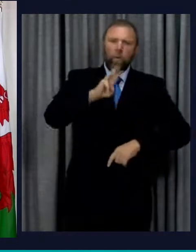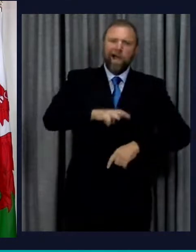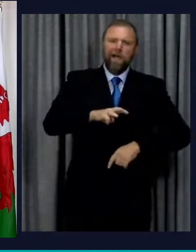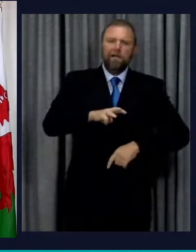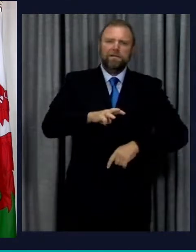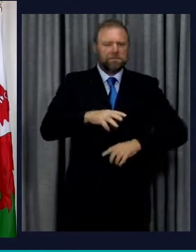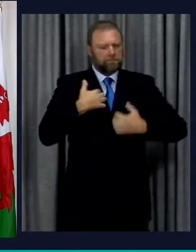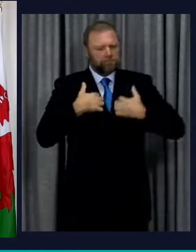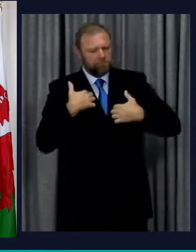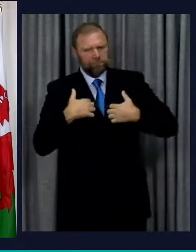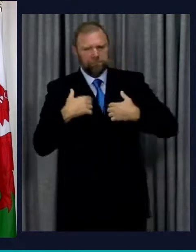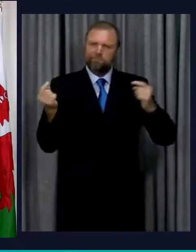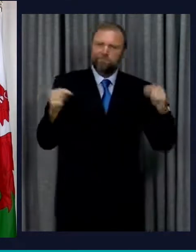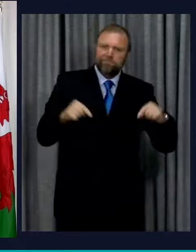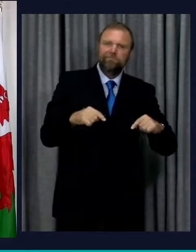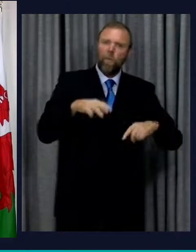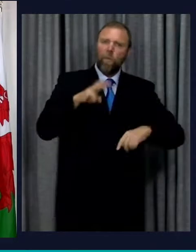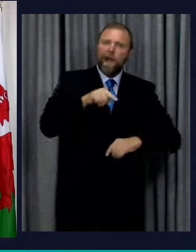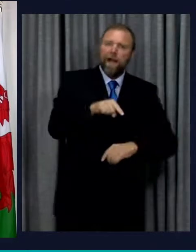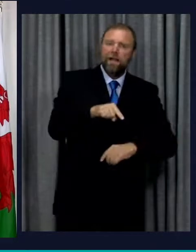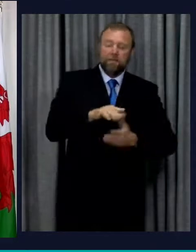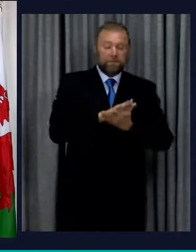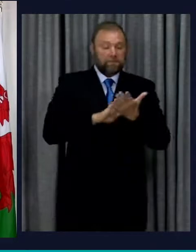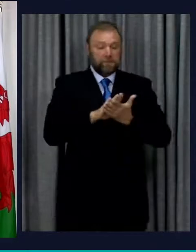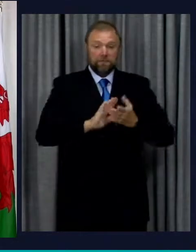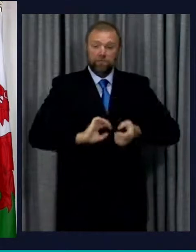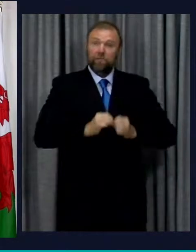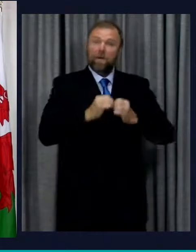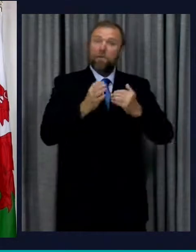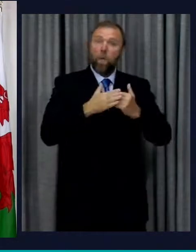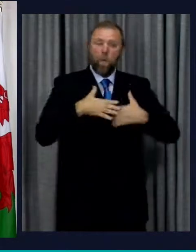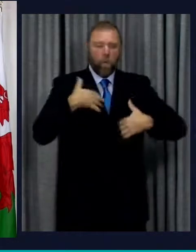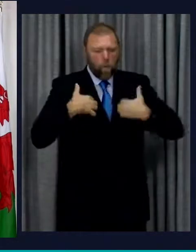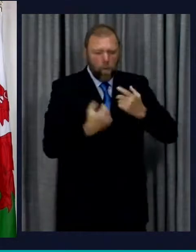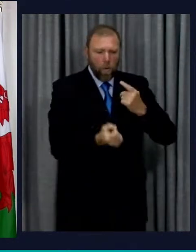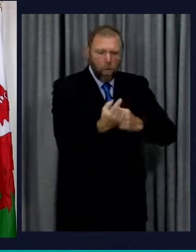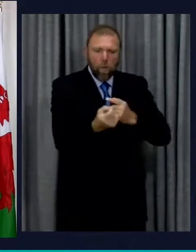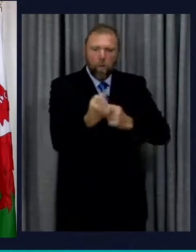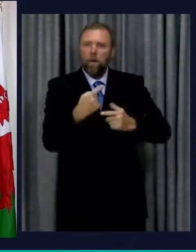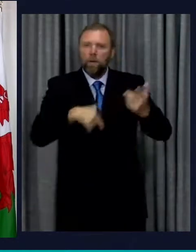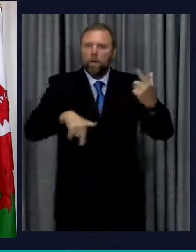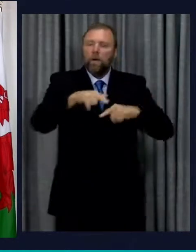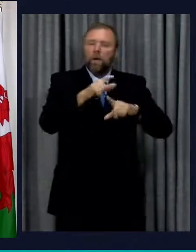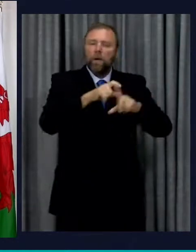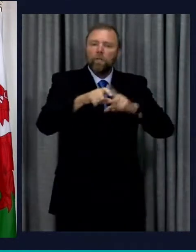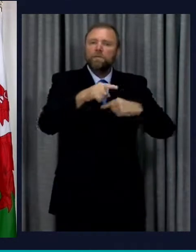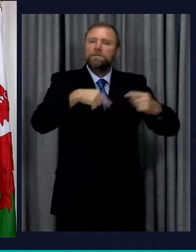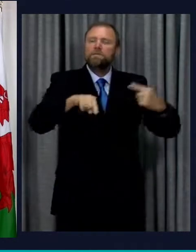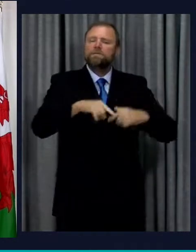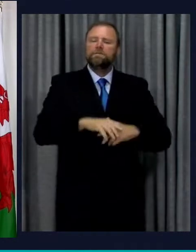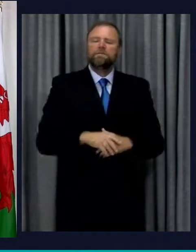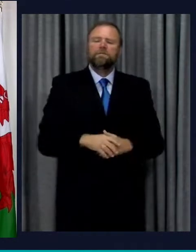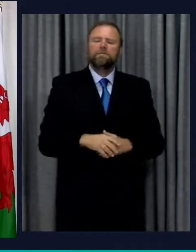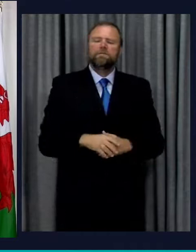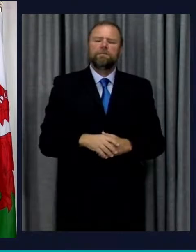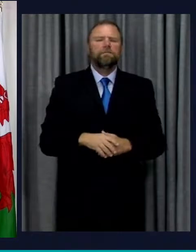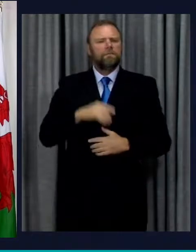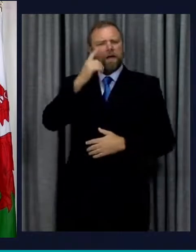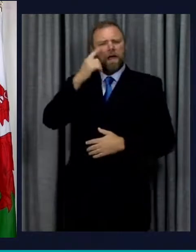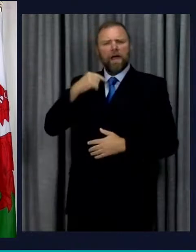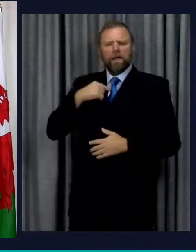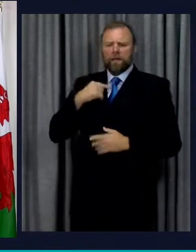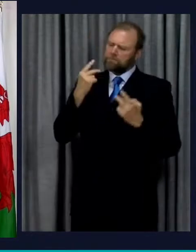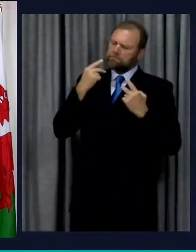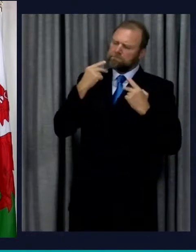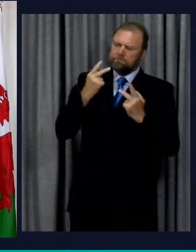creation and more dynamic local economies. It's my hope that by taking bold action, we will create a future